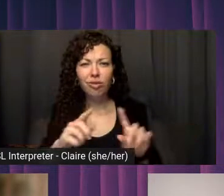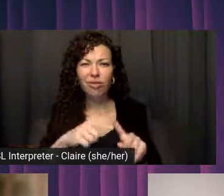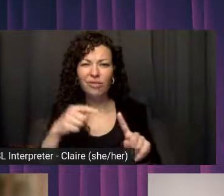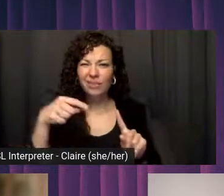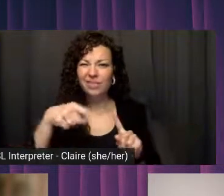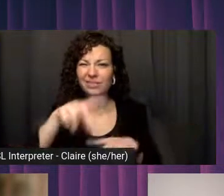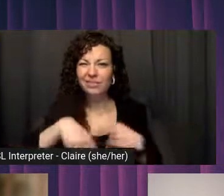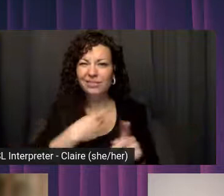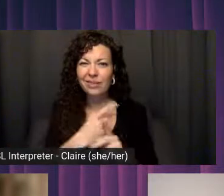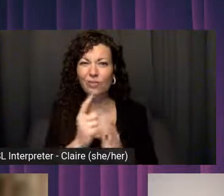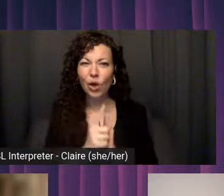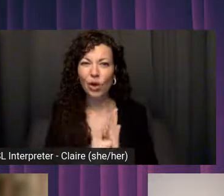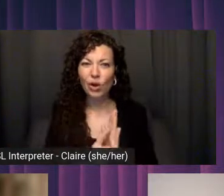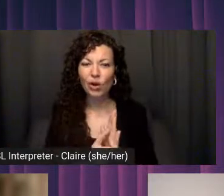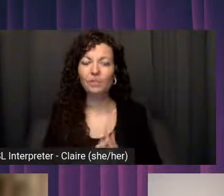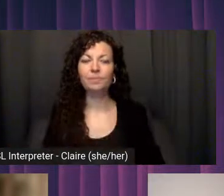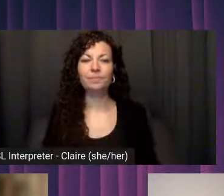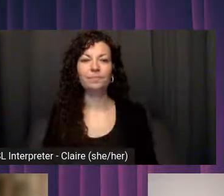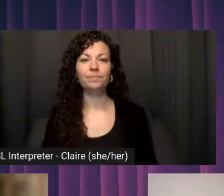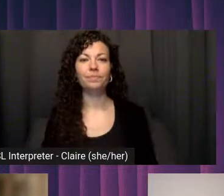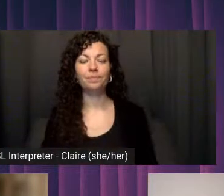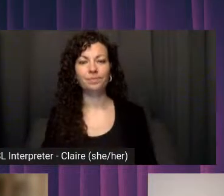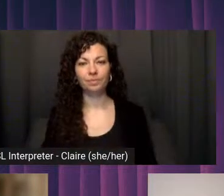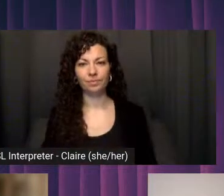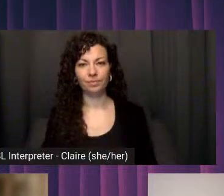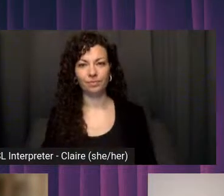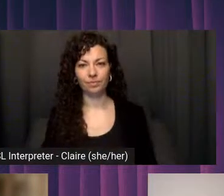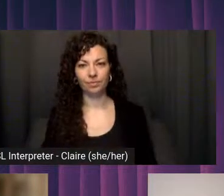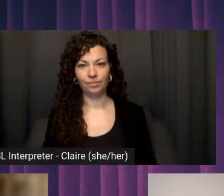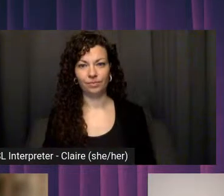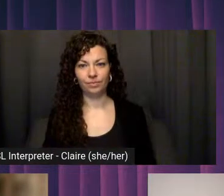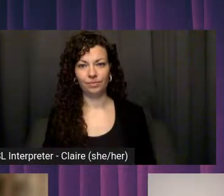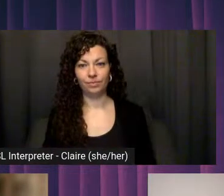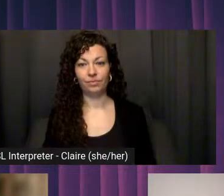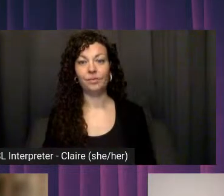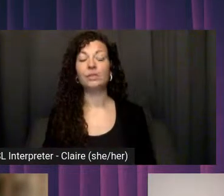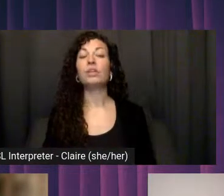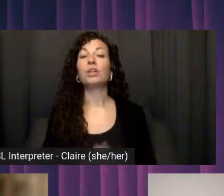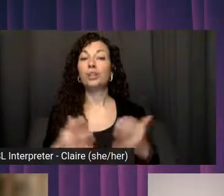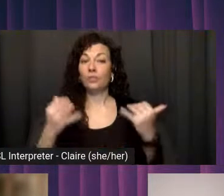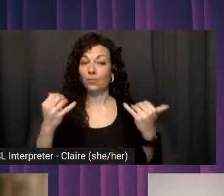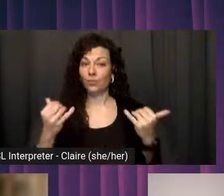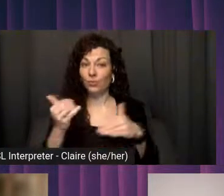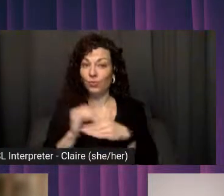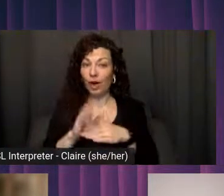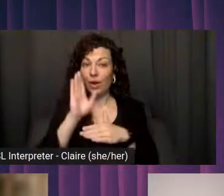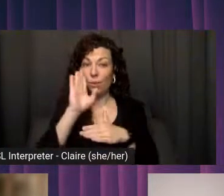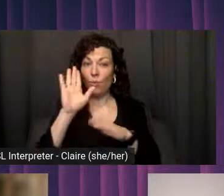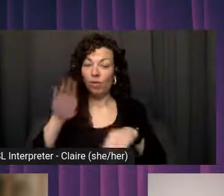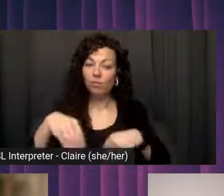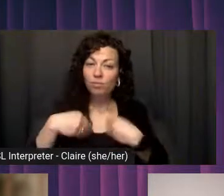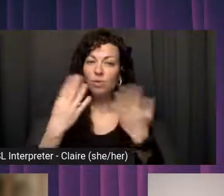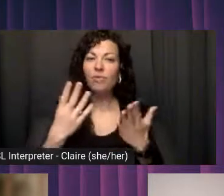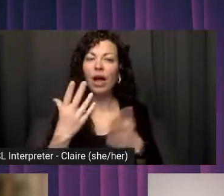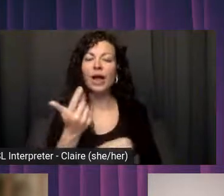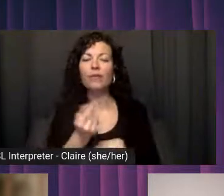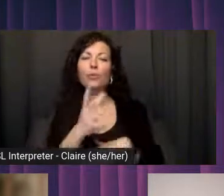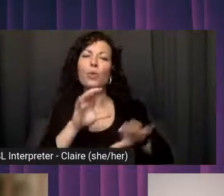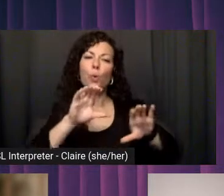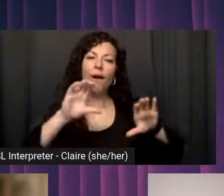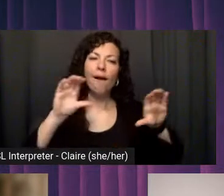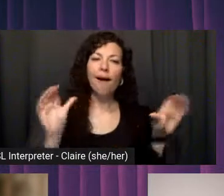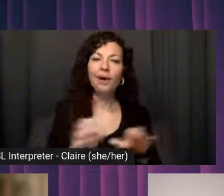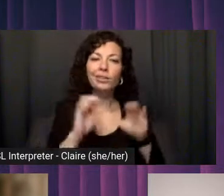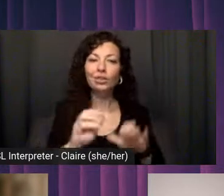We are going to have a few action steps for people to take towards the end of